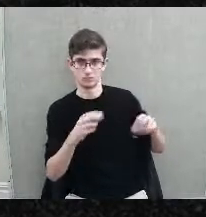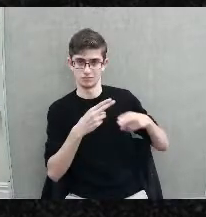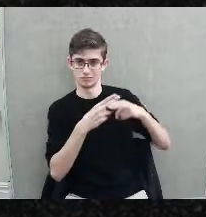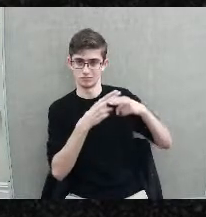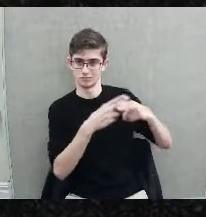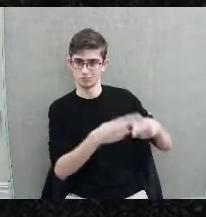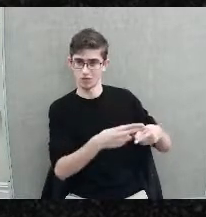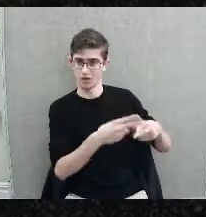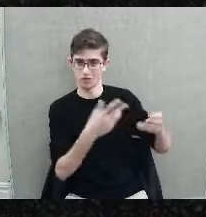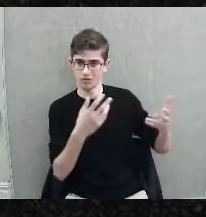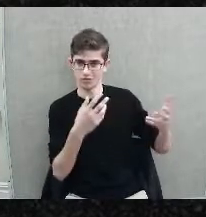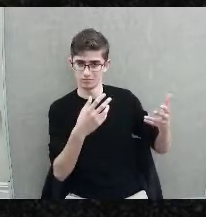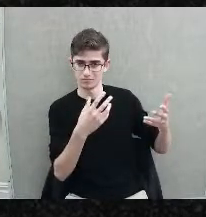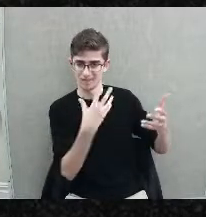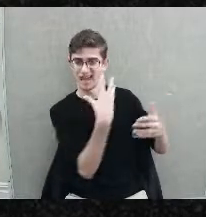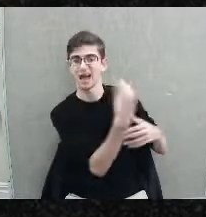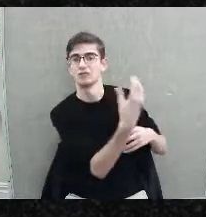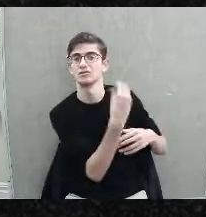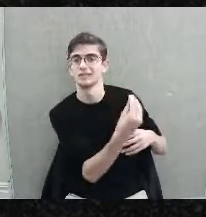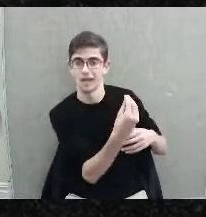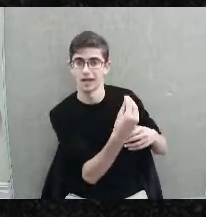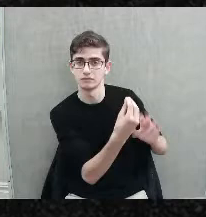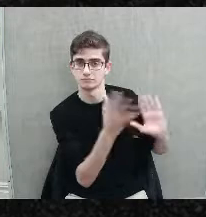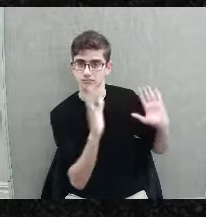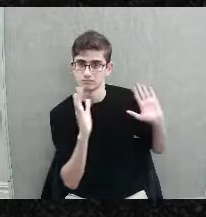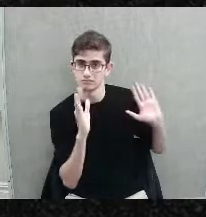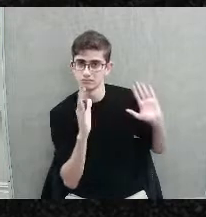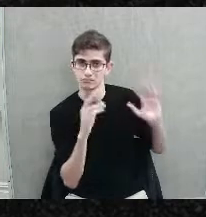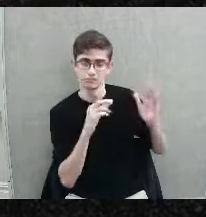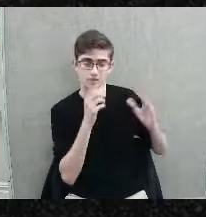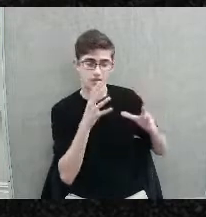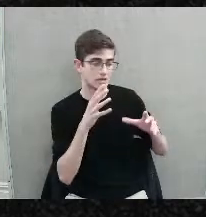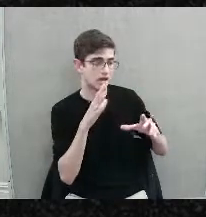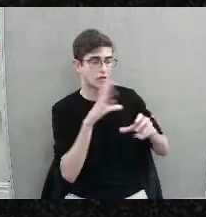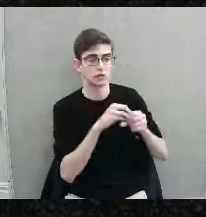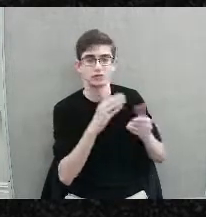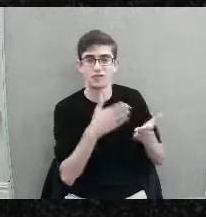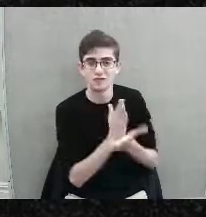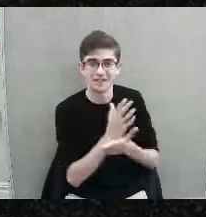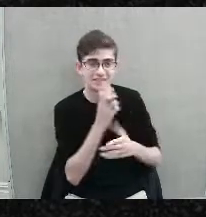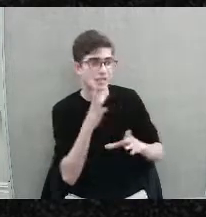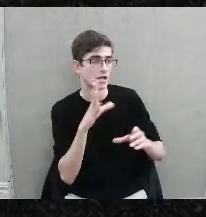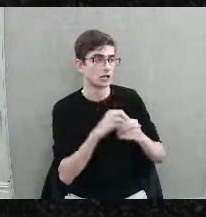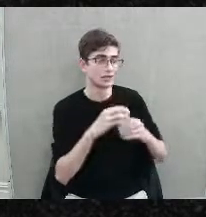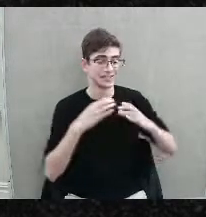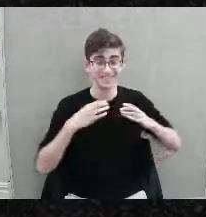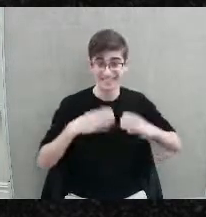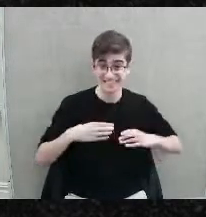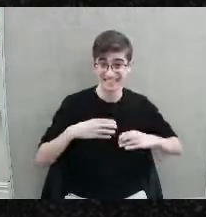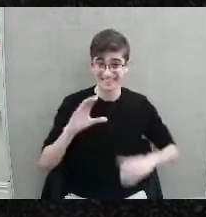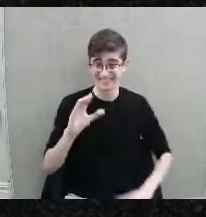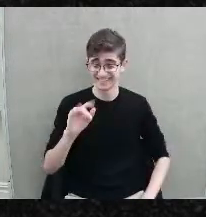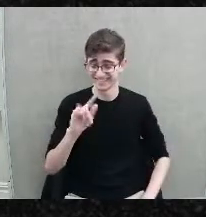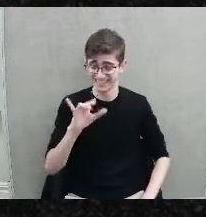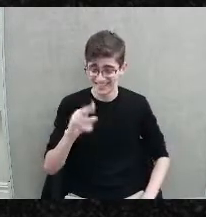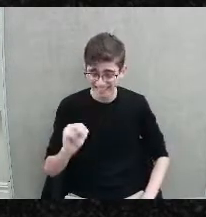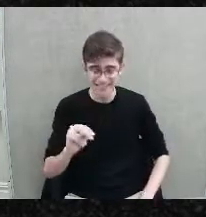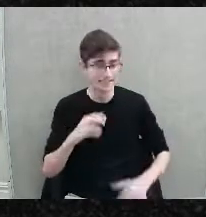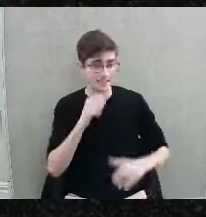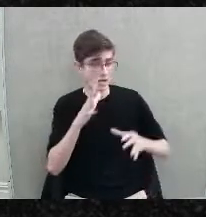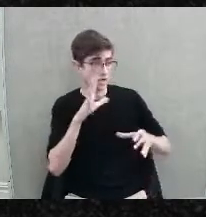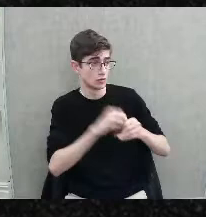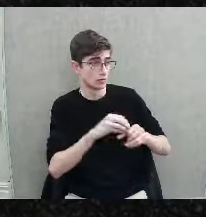of the domain of rights, as outside of the domain of citizenship, and outside of the domain of politics, and